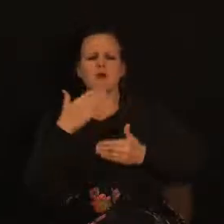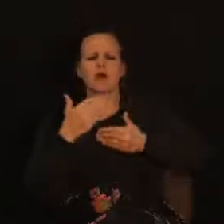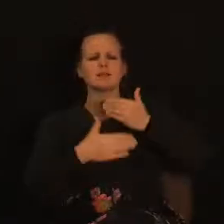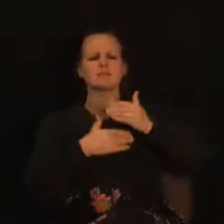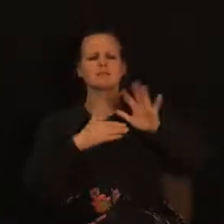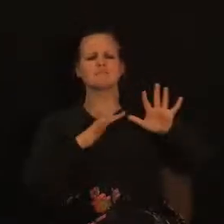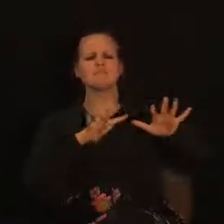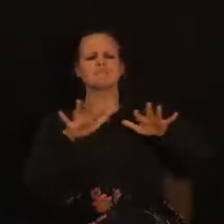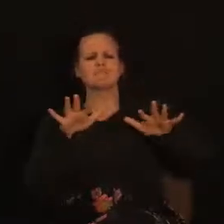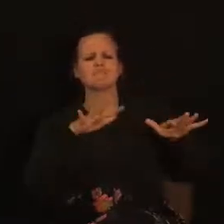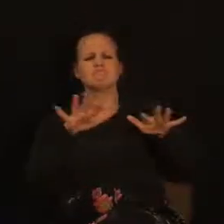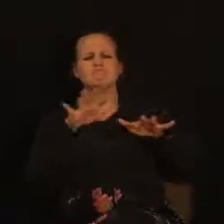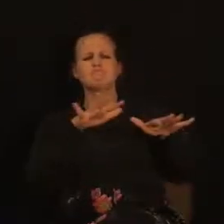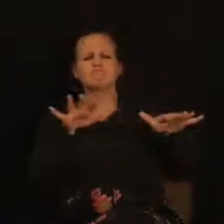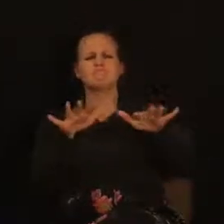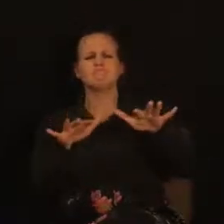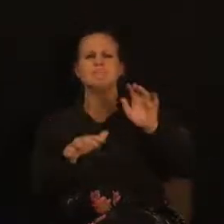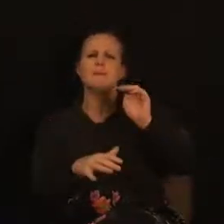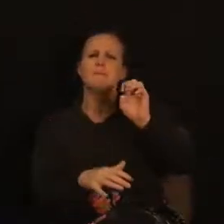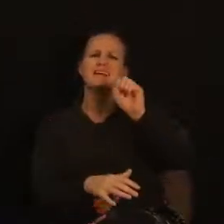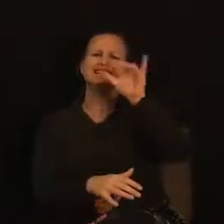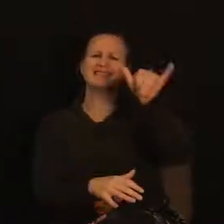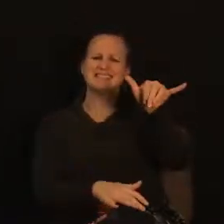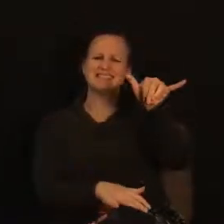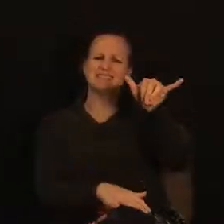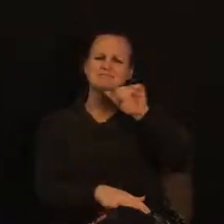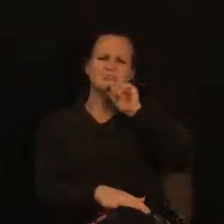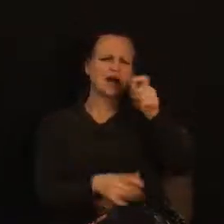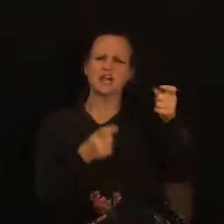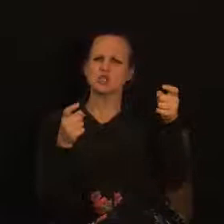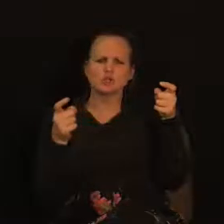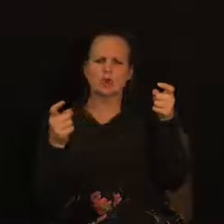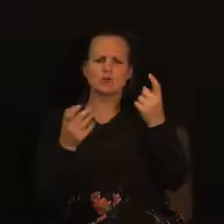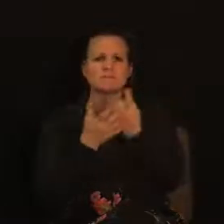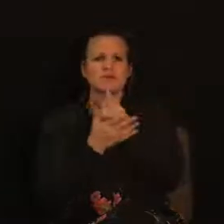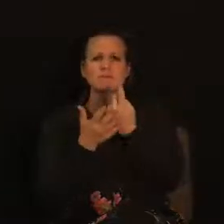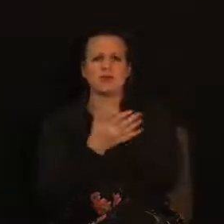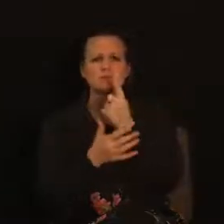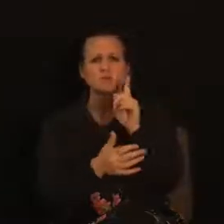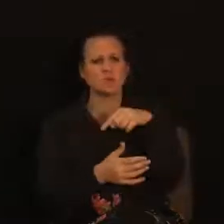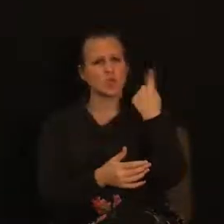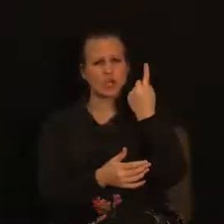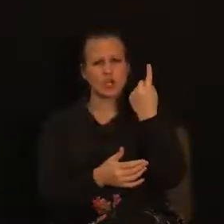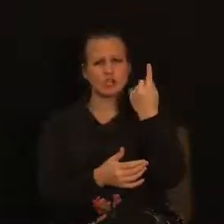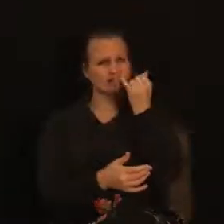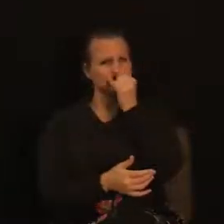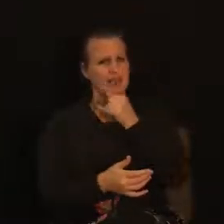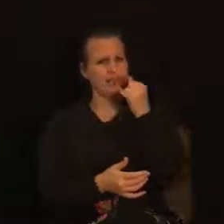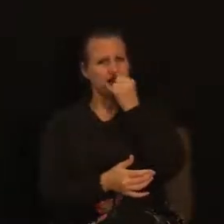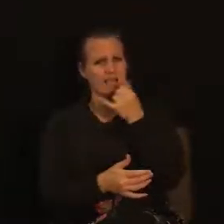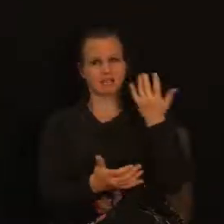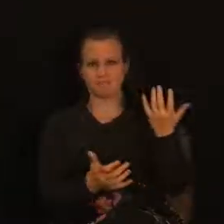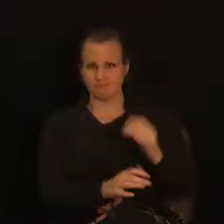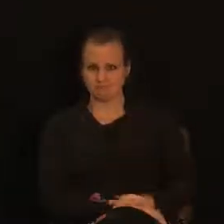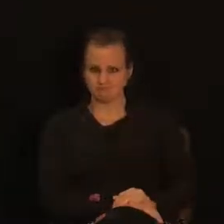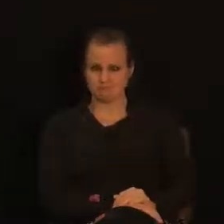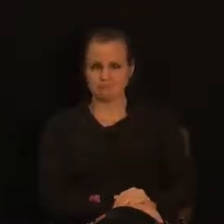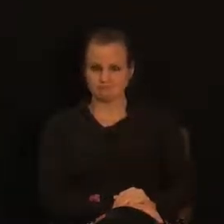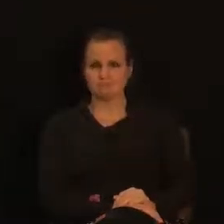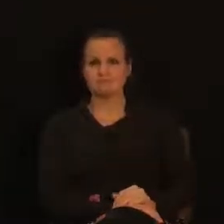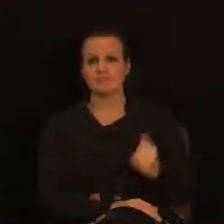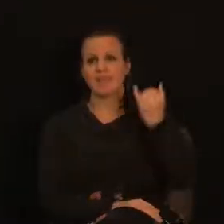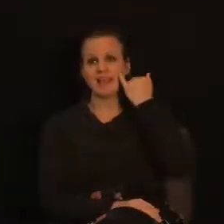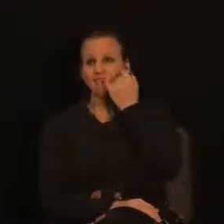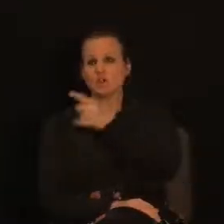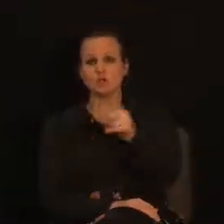for something is a messy one. You're not in control, and sometimes you look foolish. And when you seek